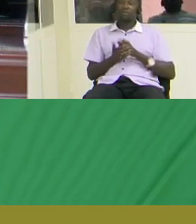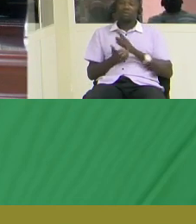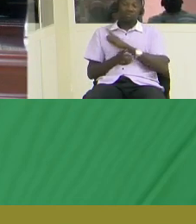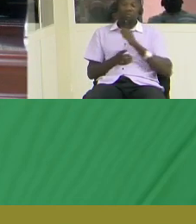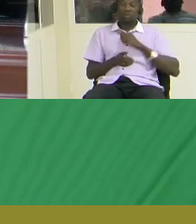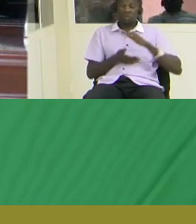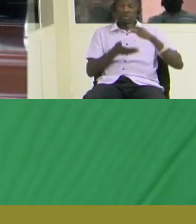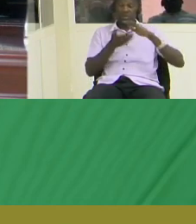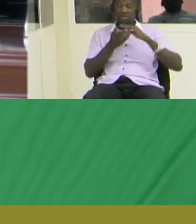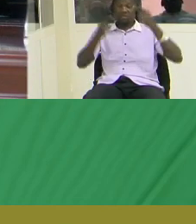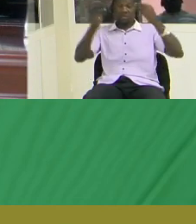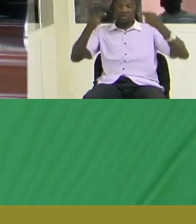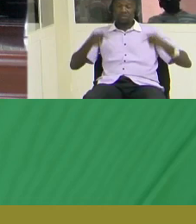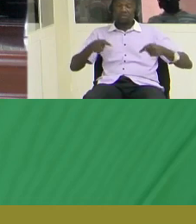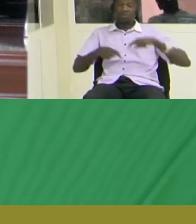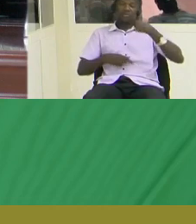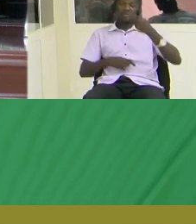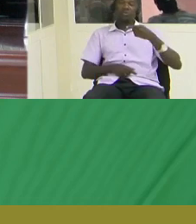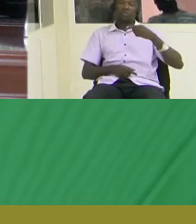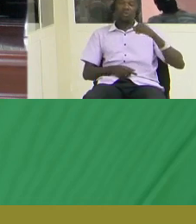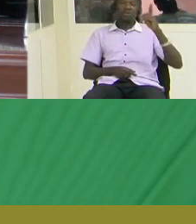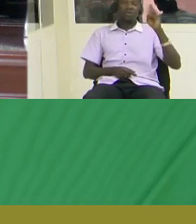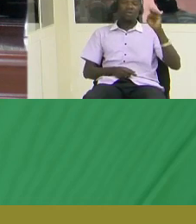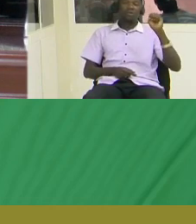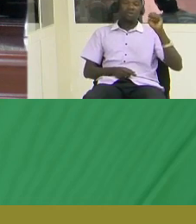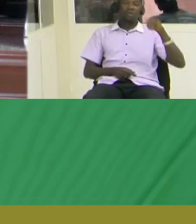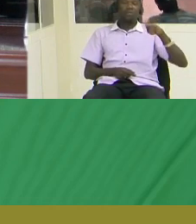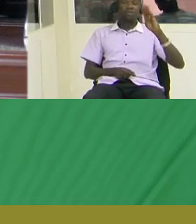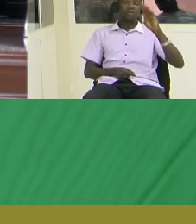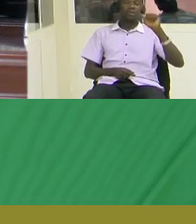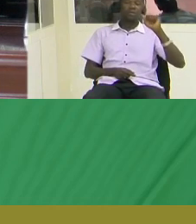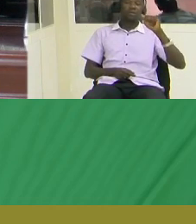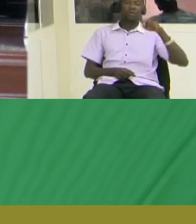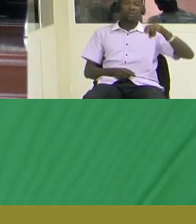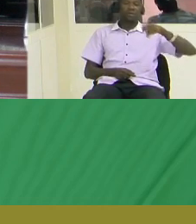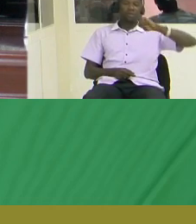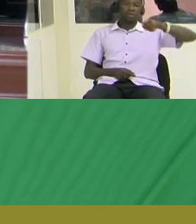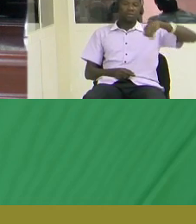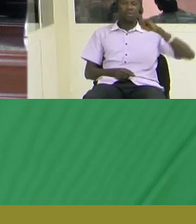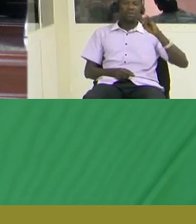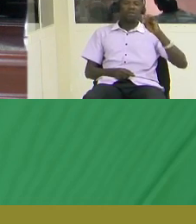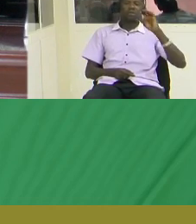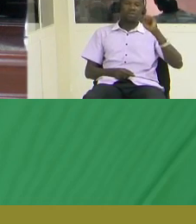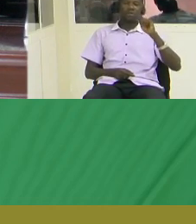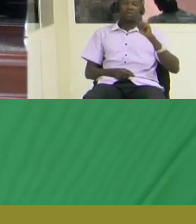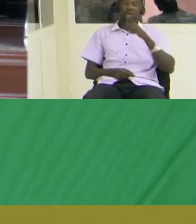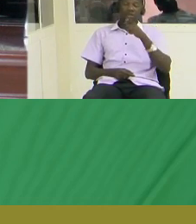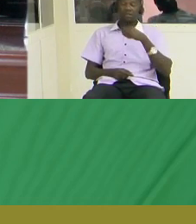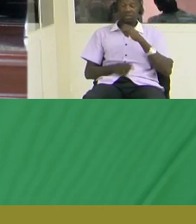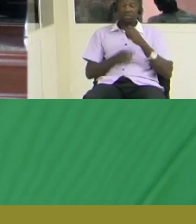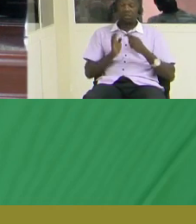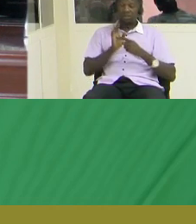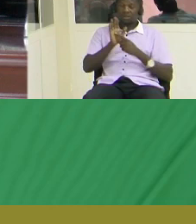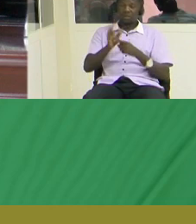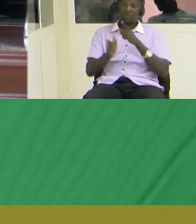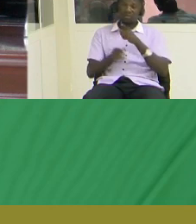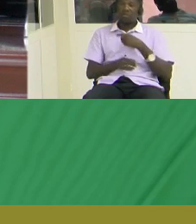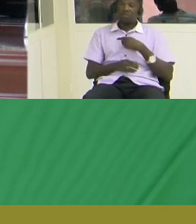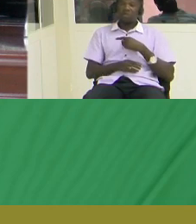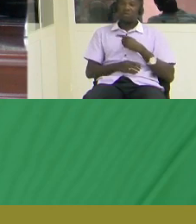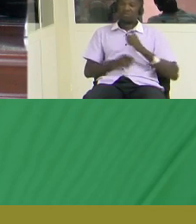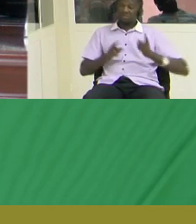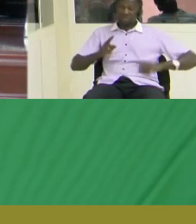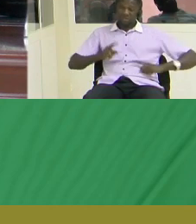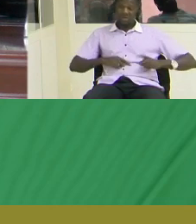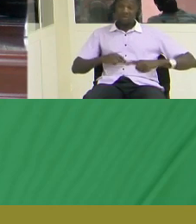who said that you are envious of Sunnis our valley you preferred you